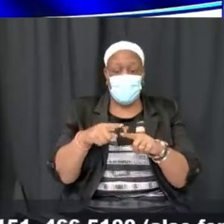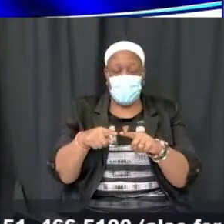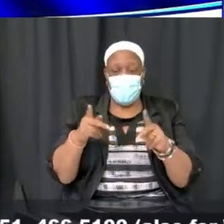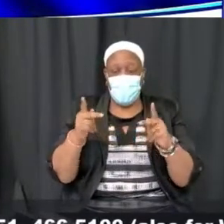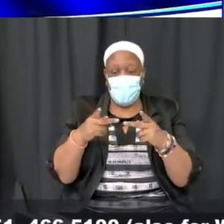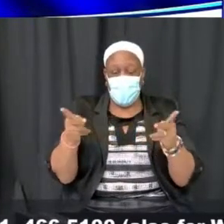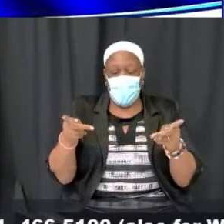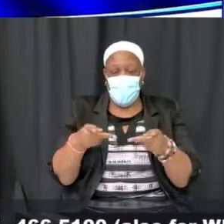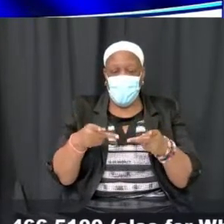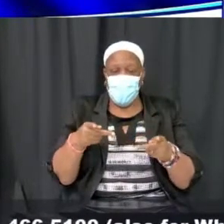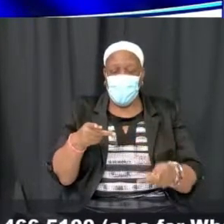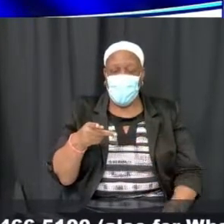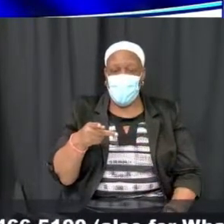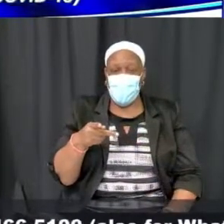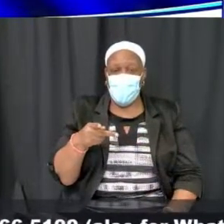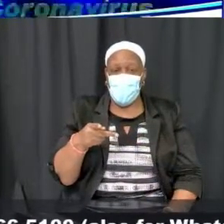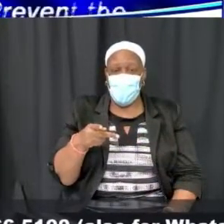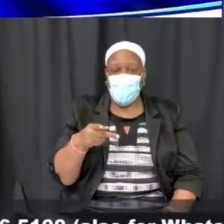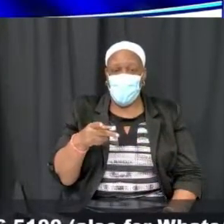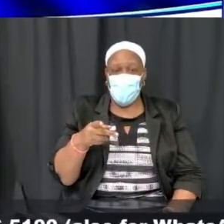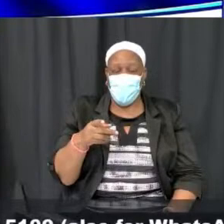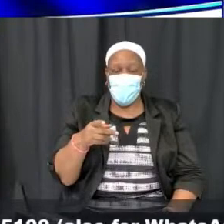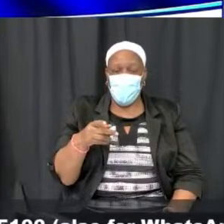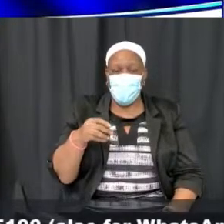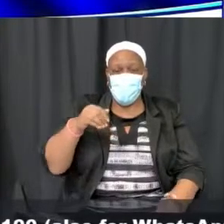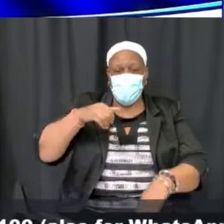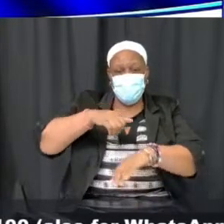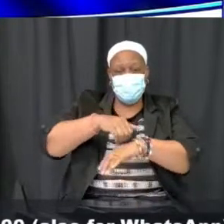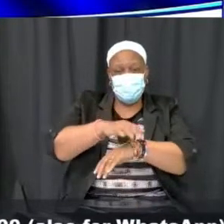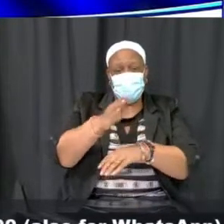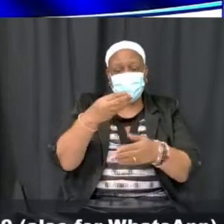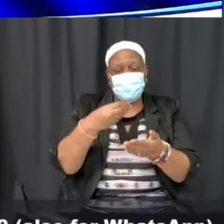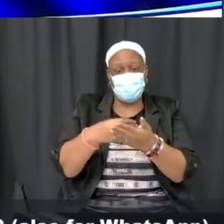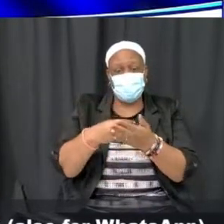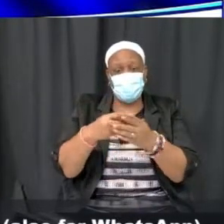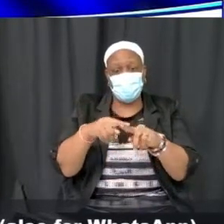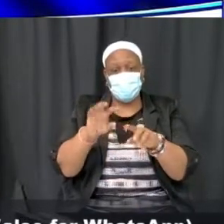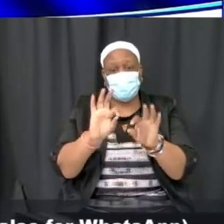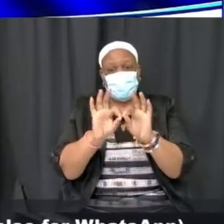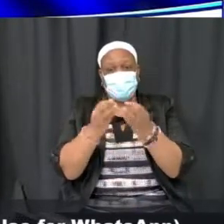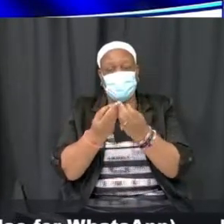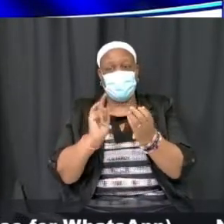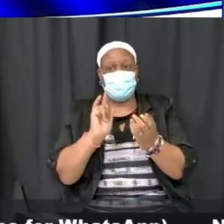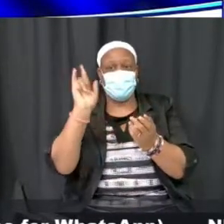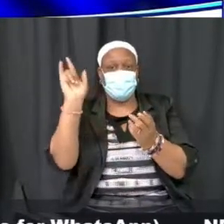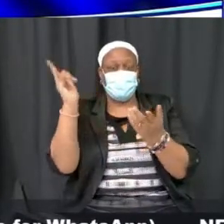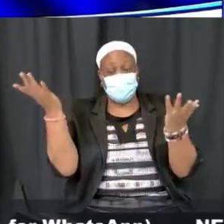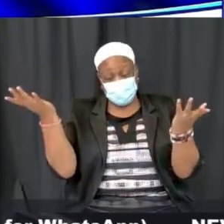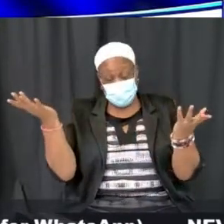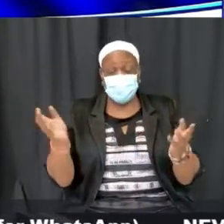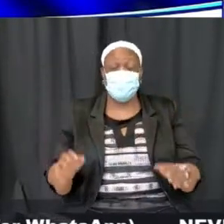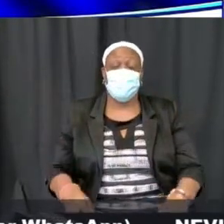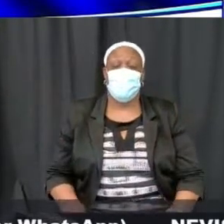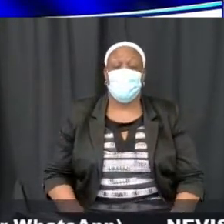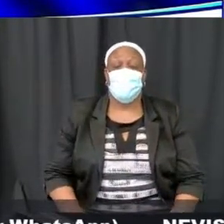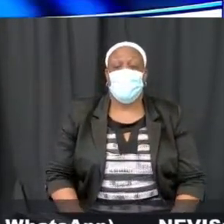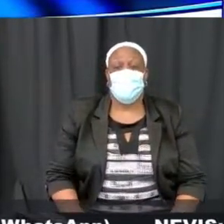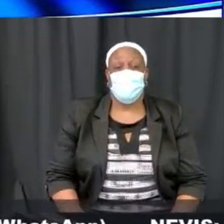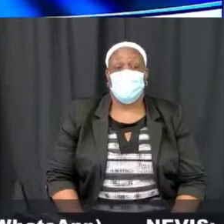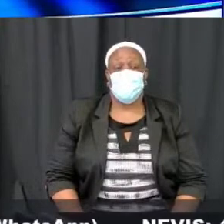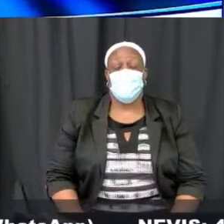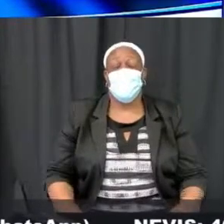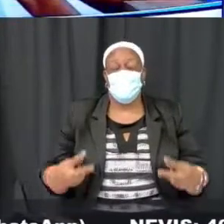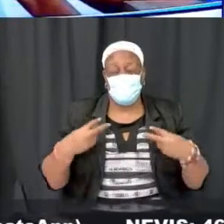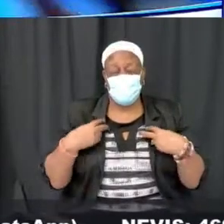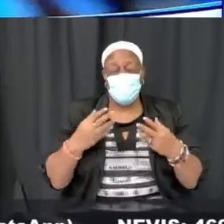remittances, etc., and their safe operations, because we know there's a sector of society that actually depends on these